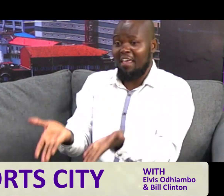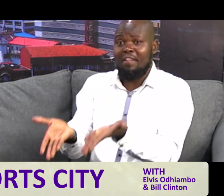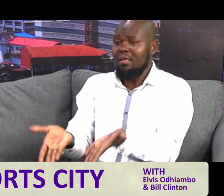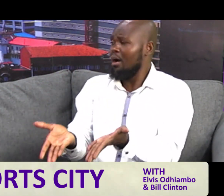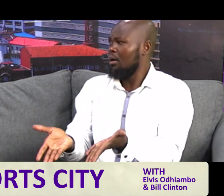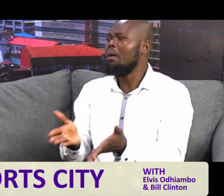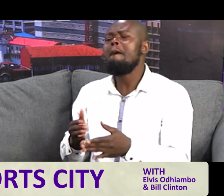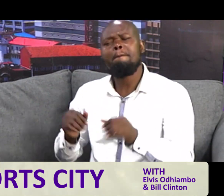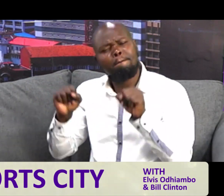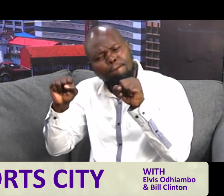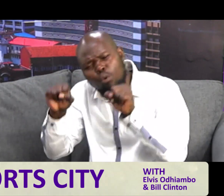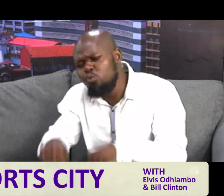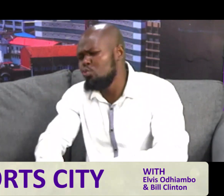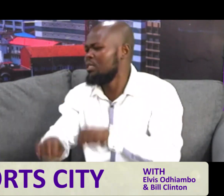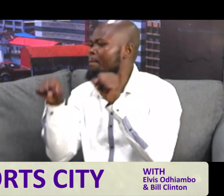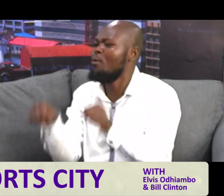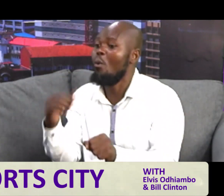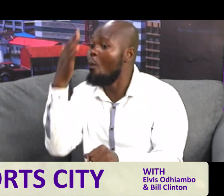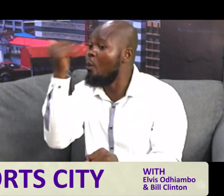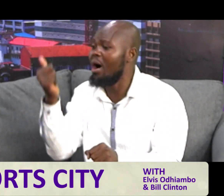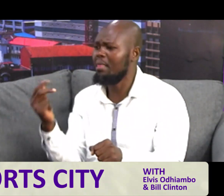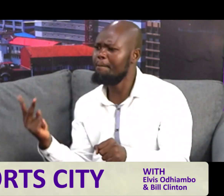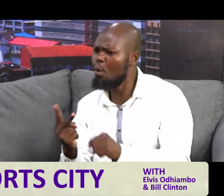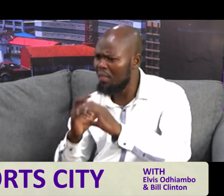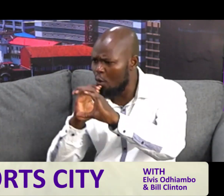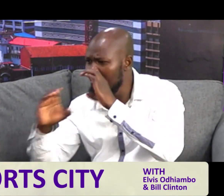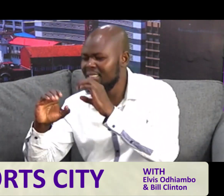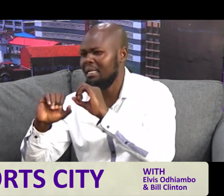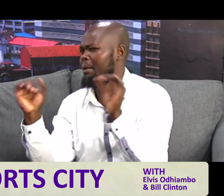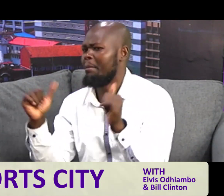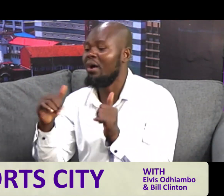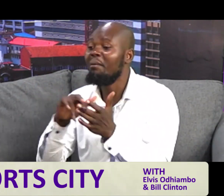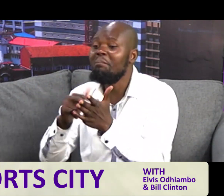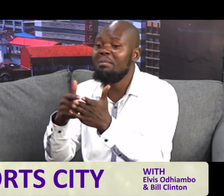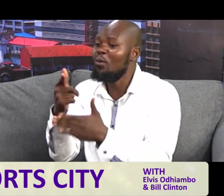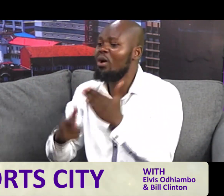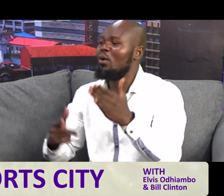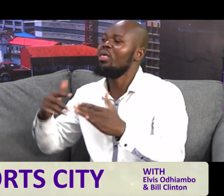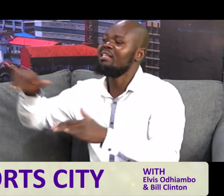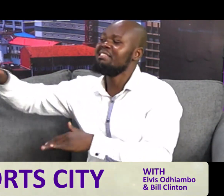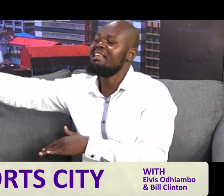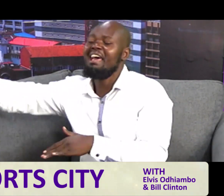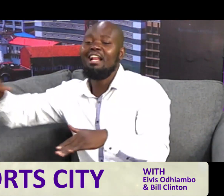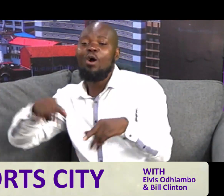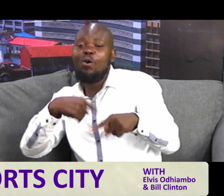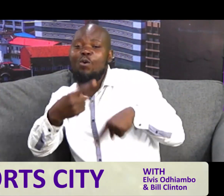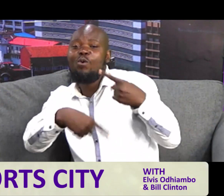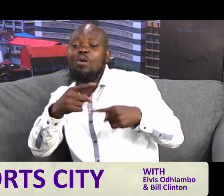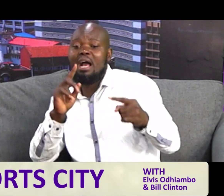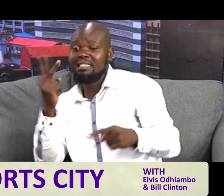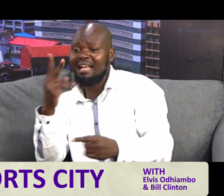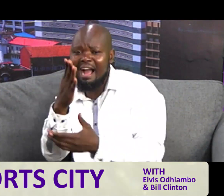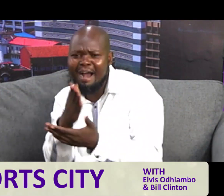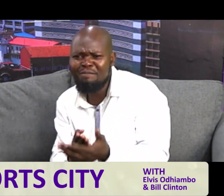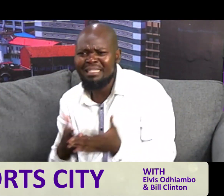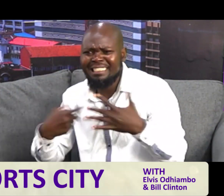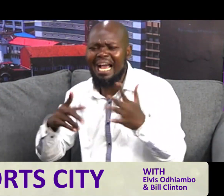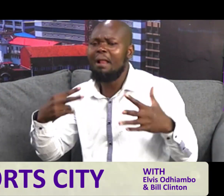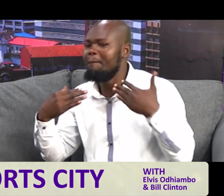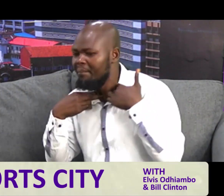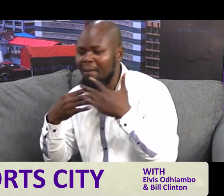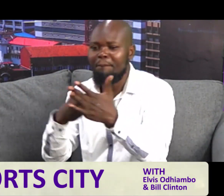if Lukaku was given the first opportunity to start in the first half, then something else could have